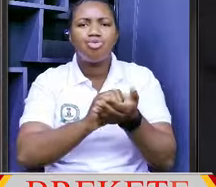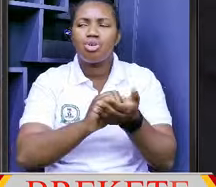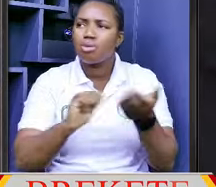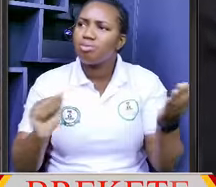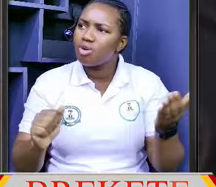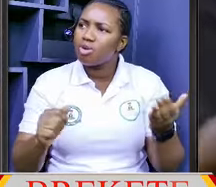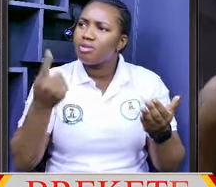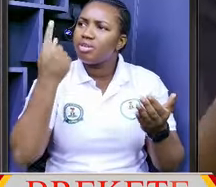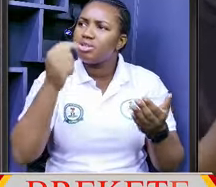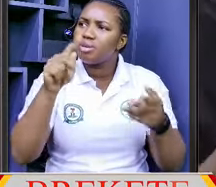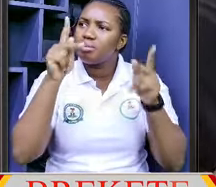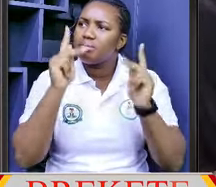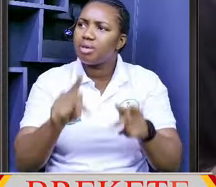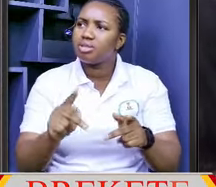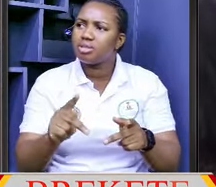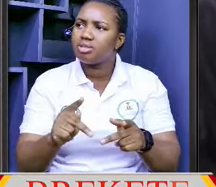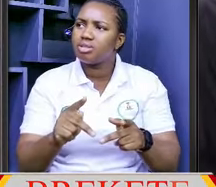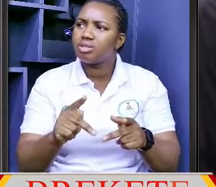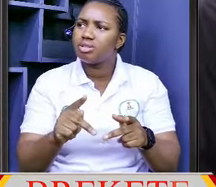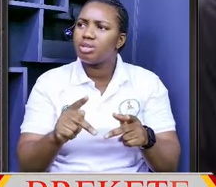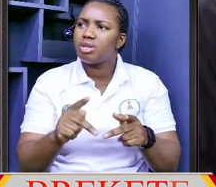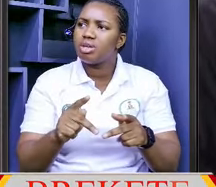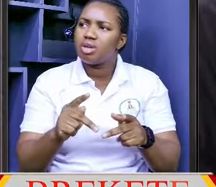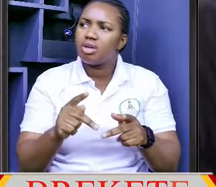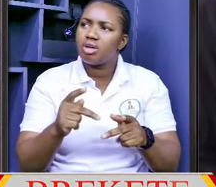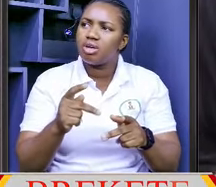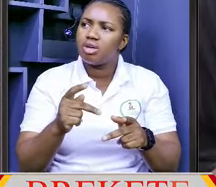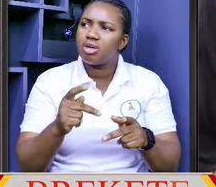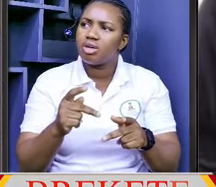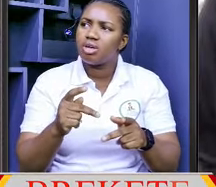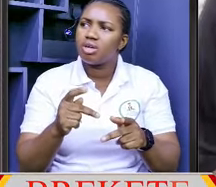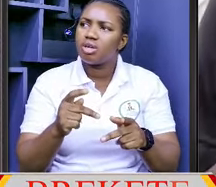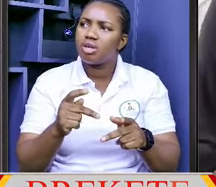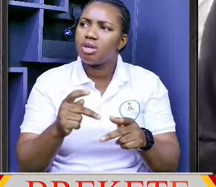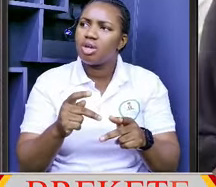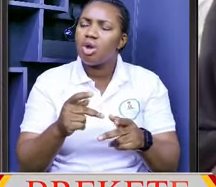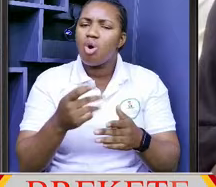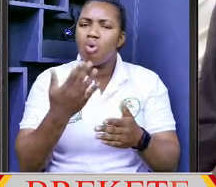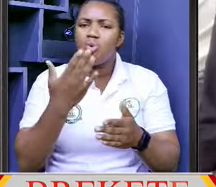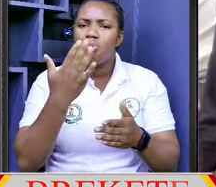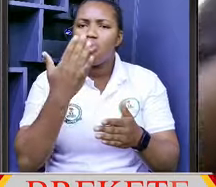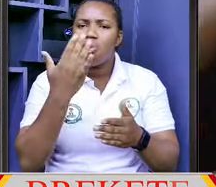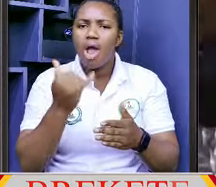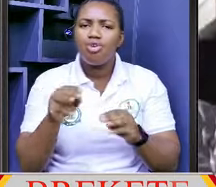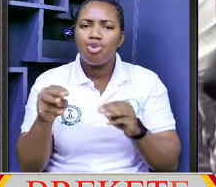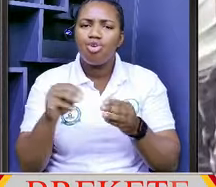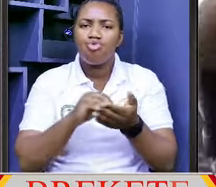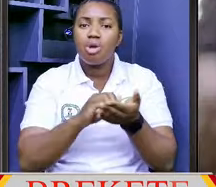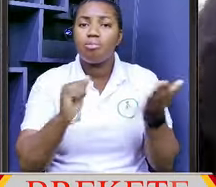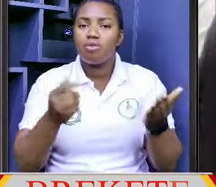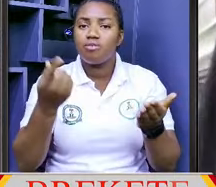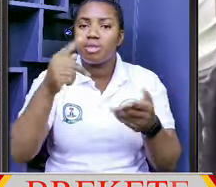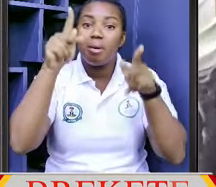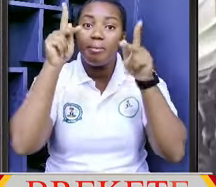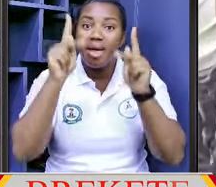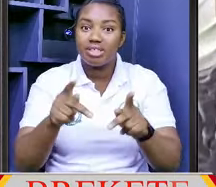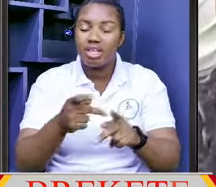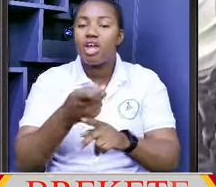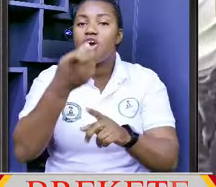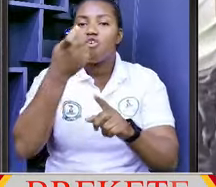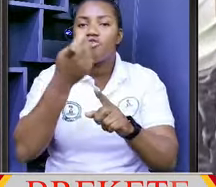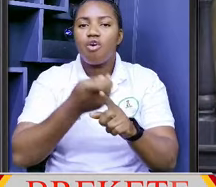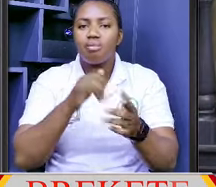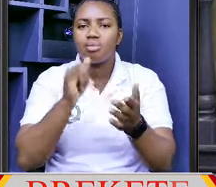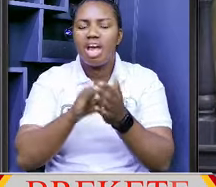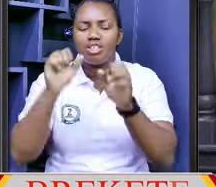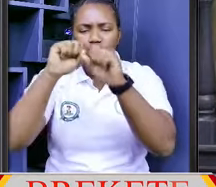God. I don't suffer for that compound, sir. I don't go ever, even if I don't get where to stay, I go sleep for the street. I don't go